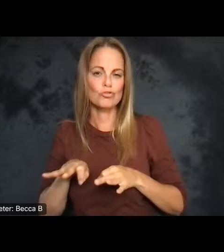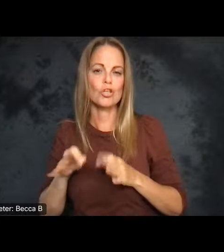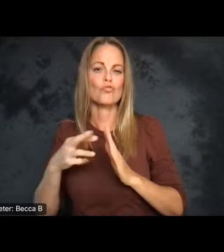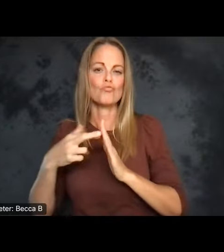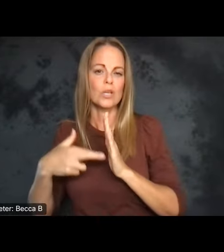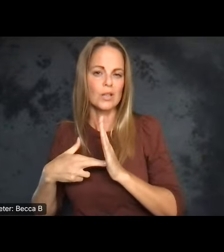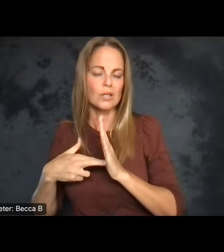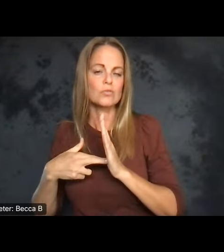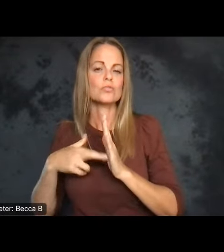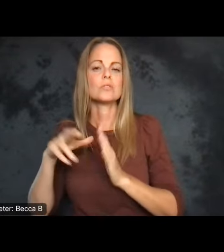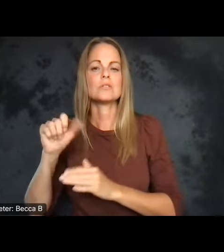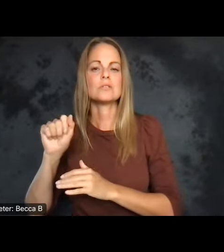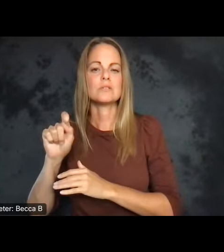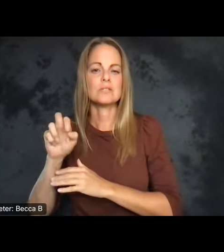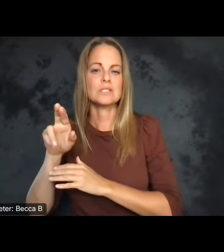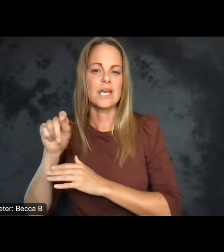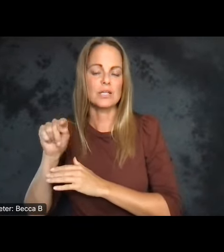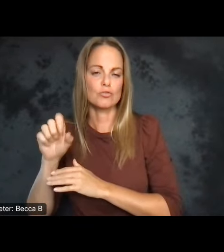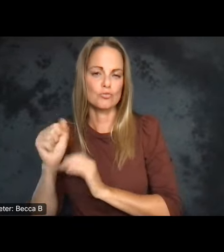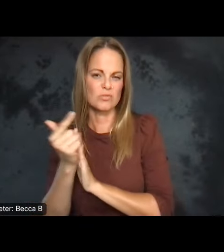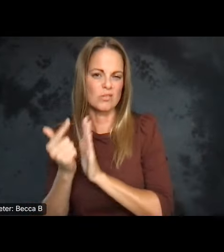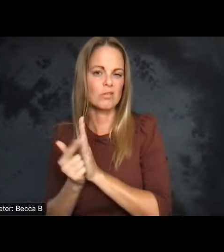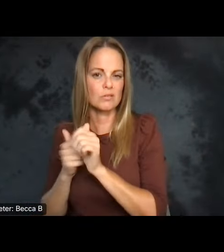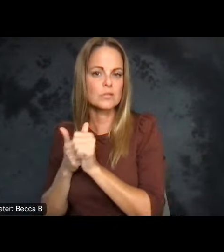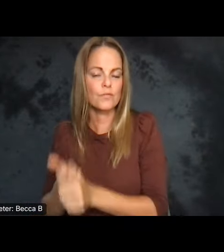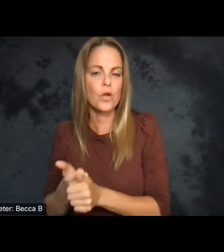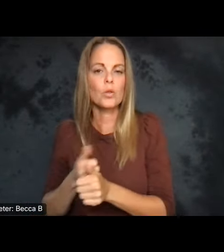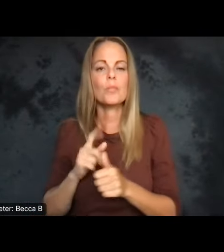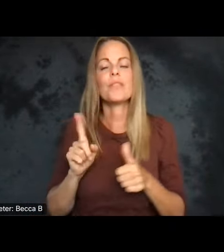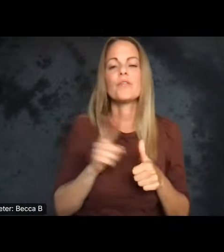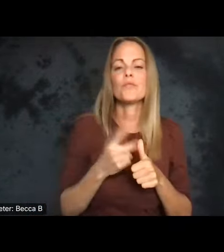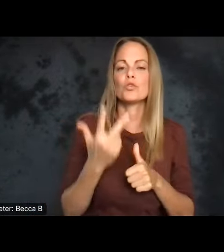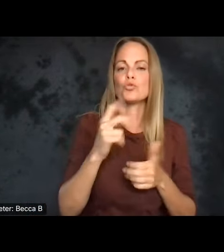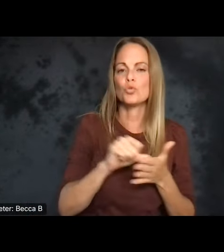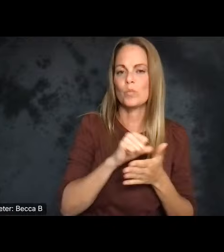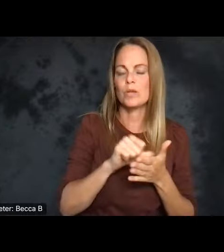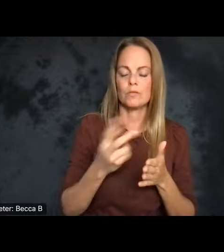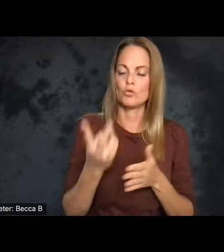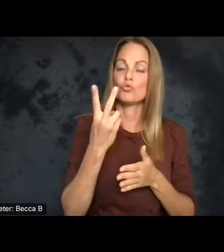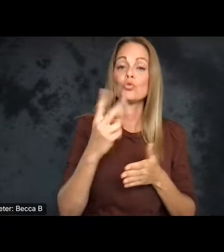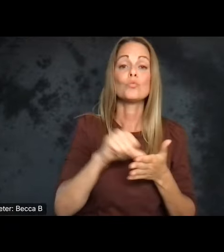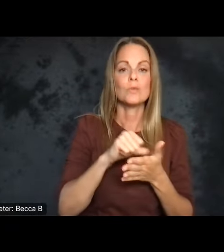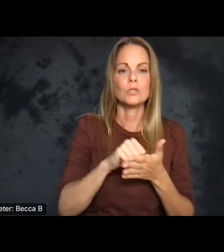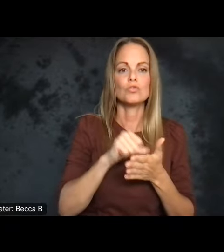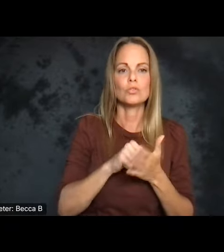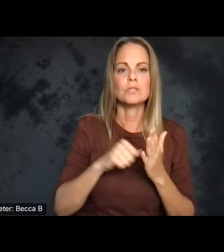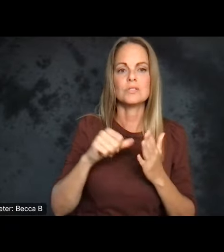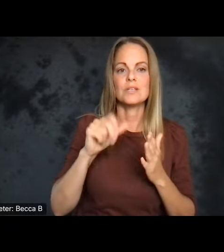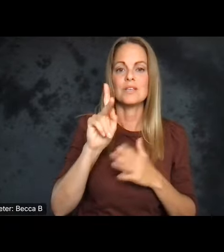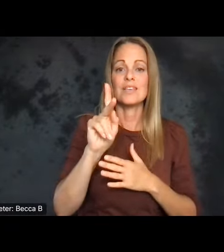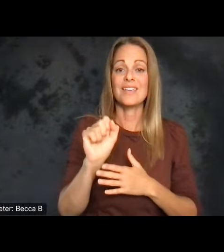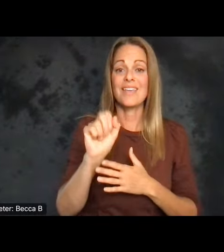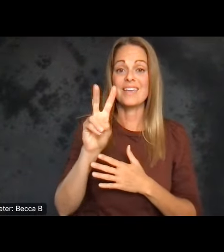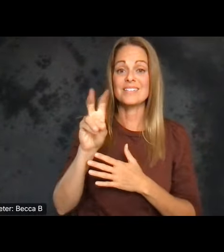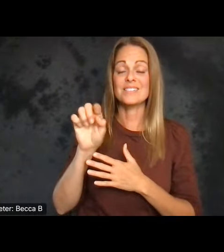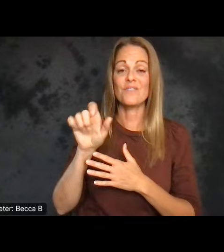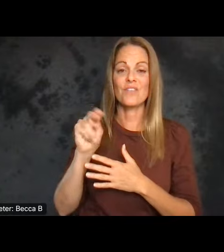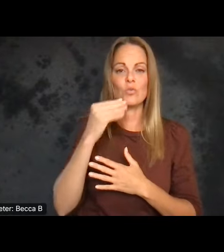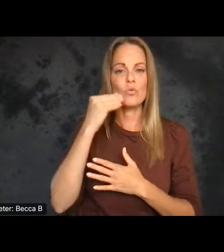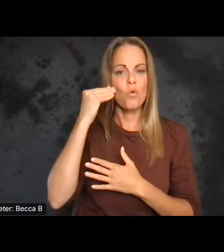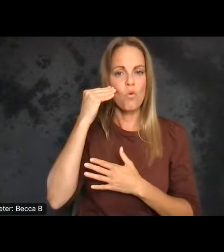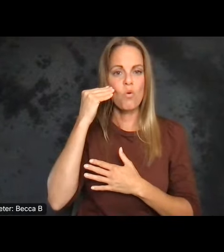doing. But I'm just going to touch on these 2 pages that you can see. At the top here is the Kansas Veterans Home. At the bottom is